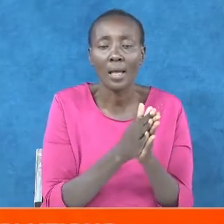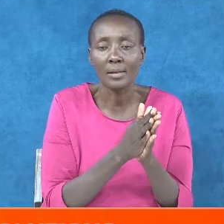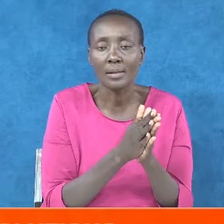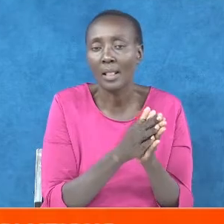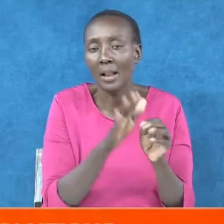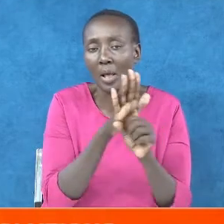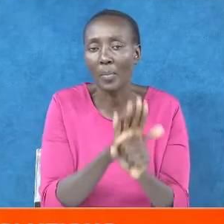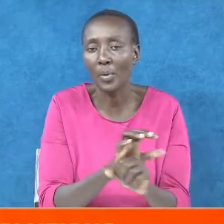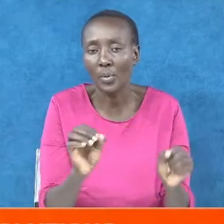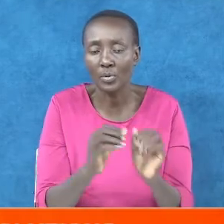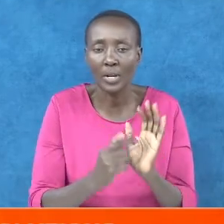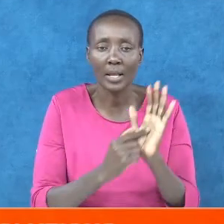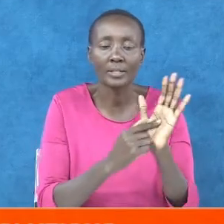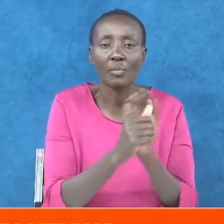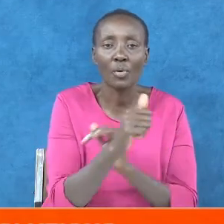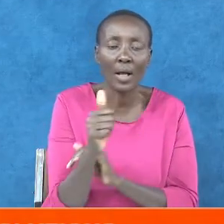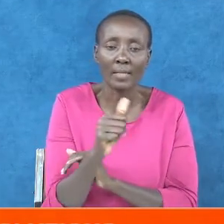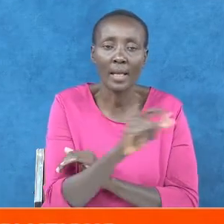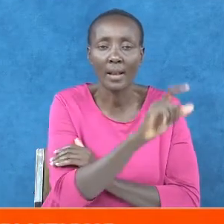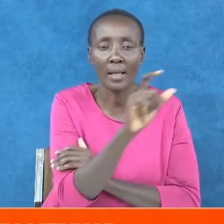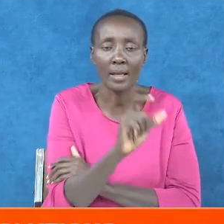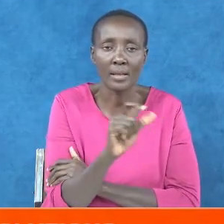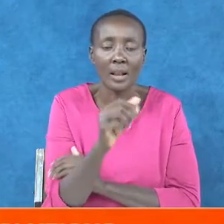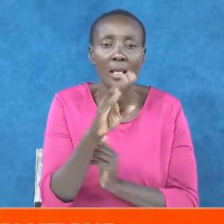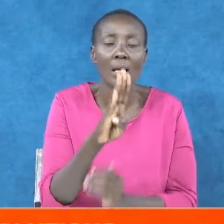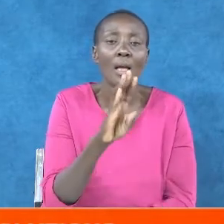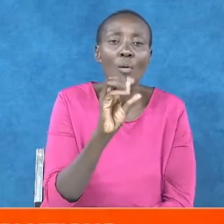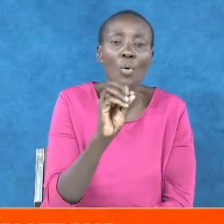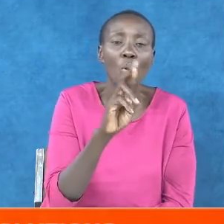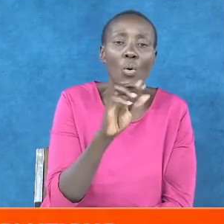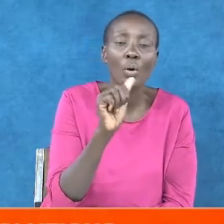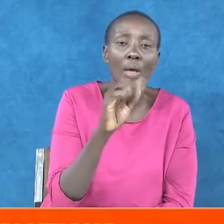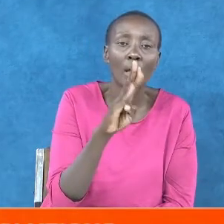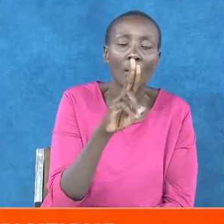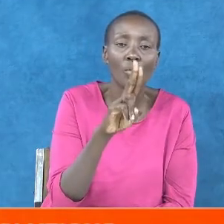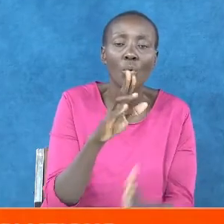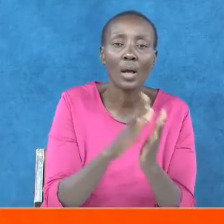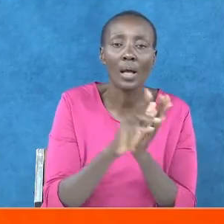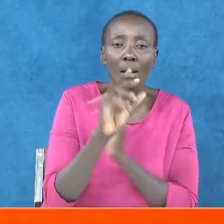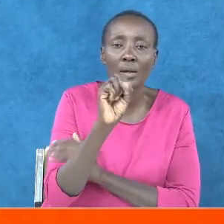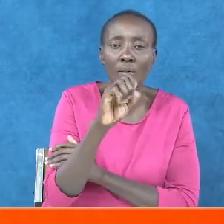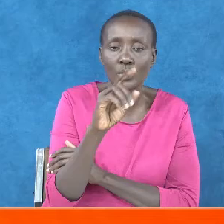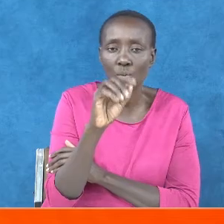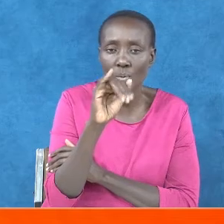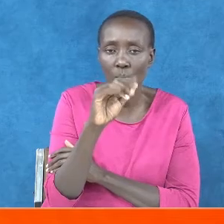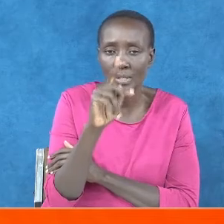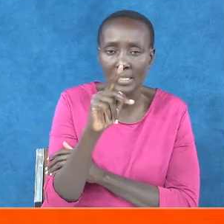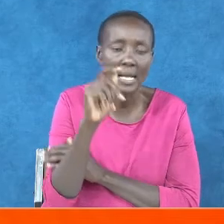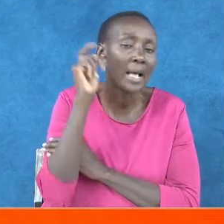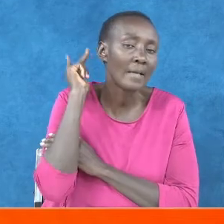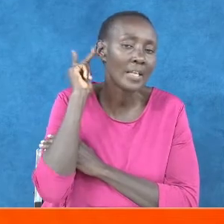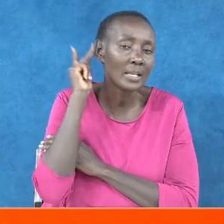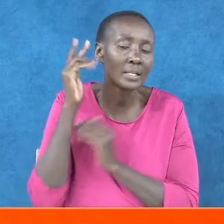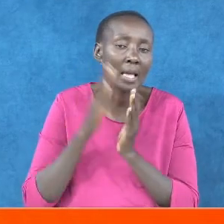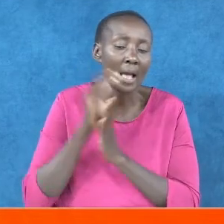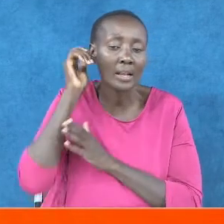not. So I'll give an example of another hotspot area, Borabu Sotik. This is where Kisii and Kipsigis have coexisted for so many years.